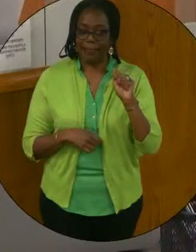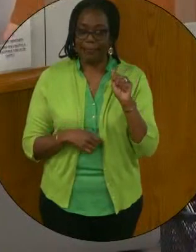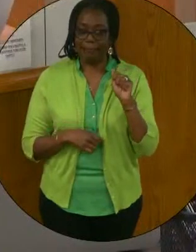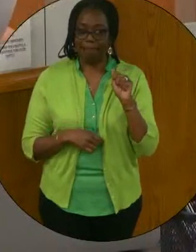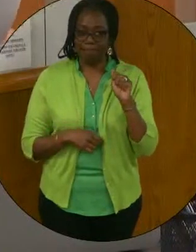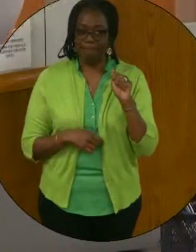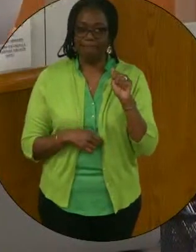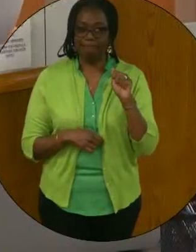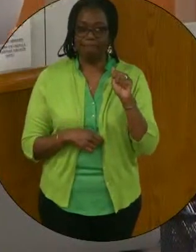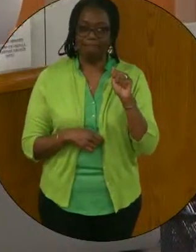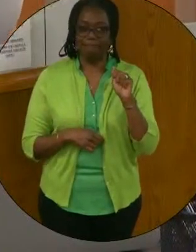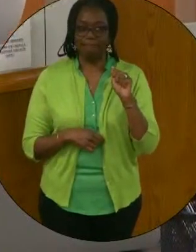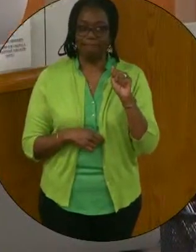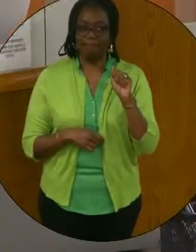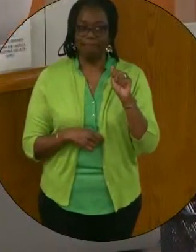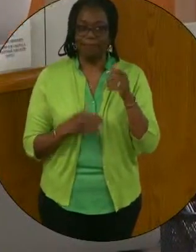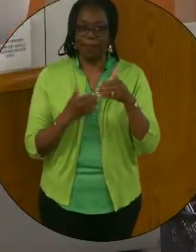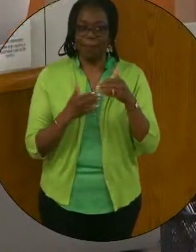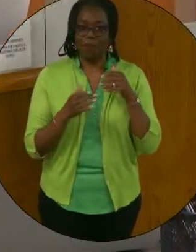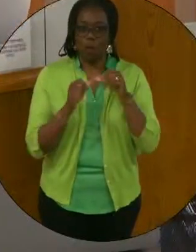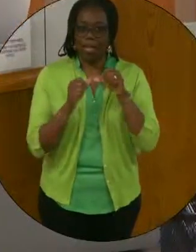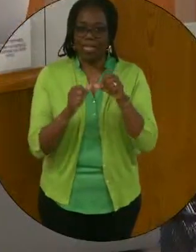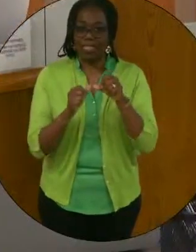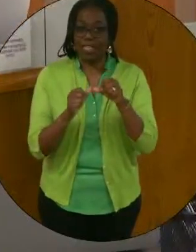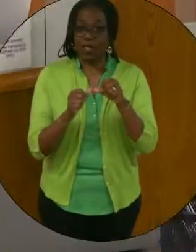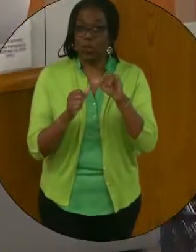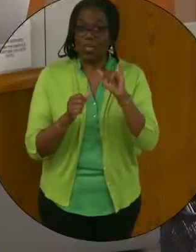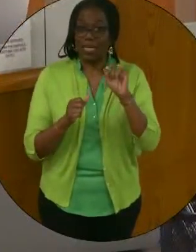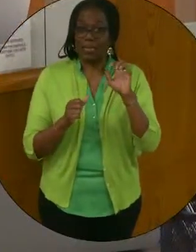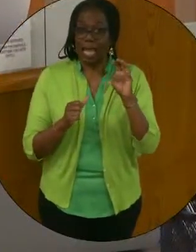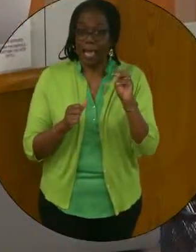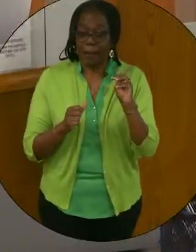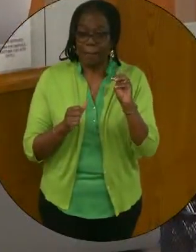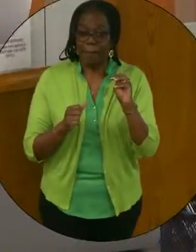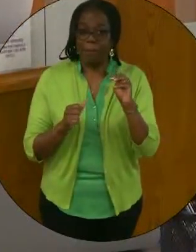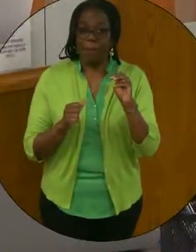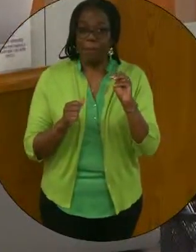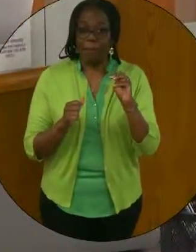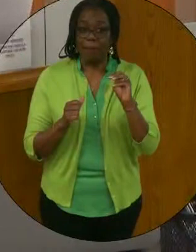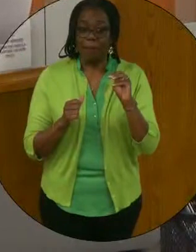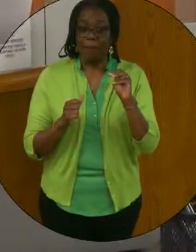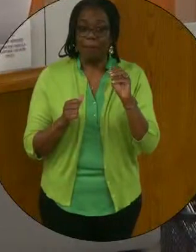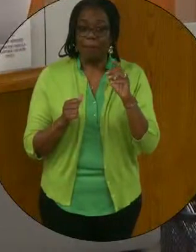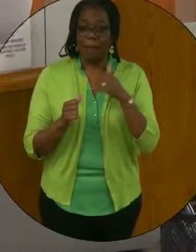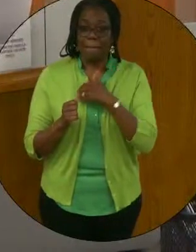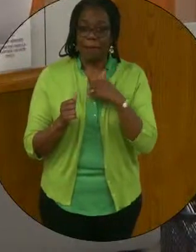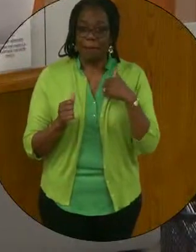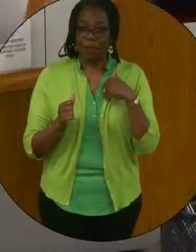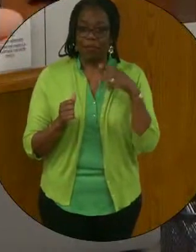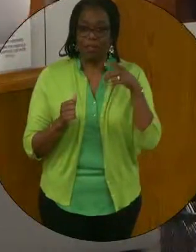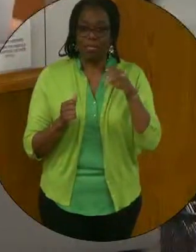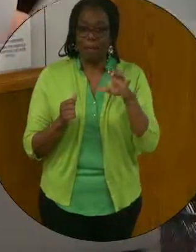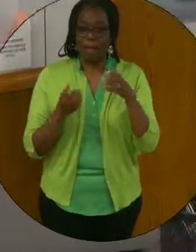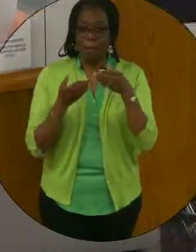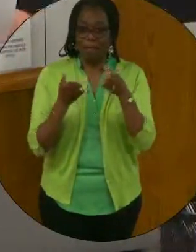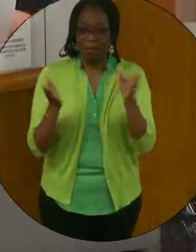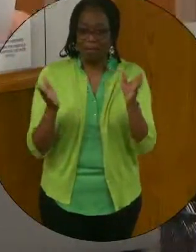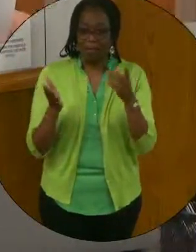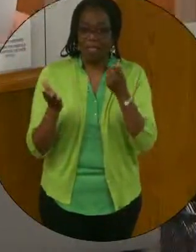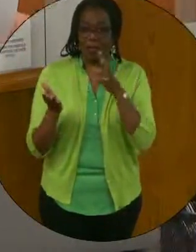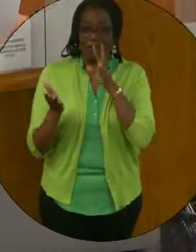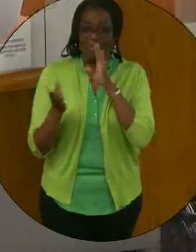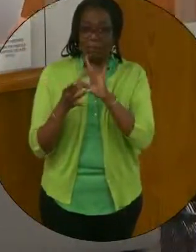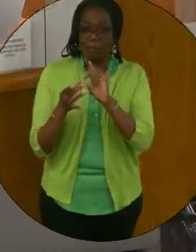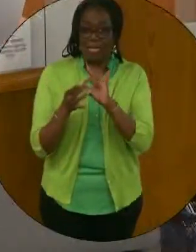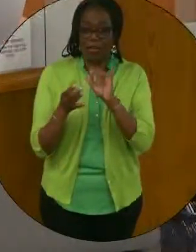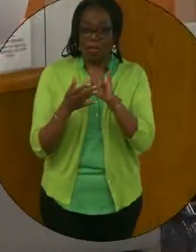This is, before I continue on with this item, I'd like to ask members of the public if they have, if they would like to speak on this